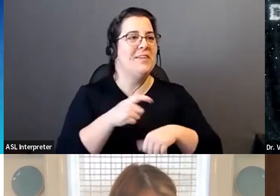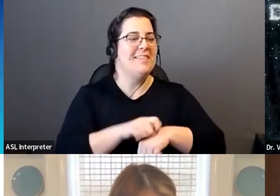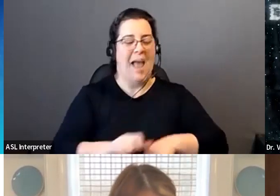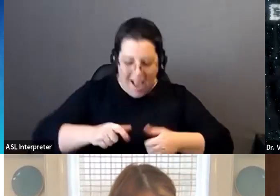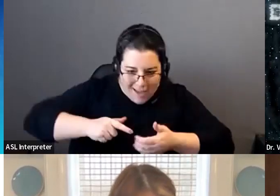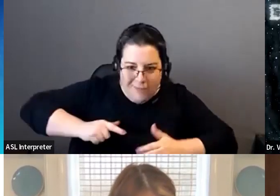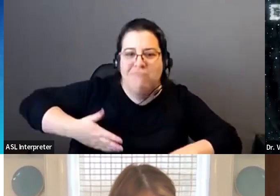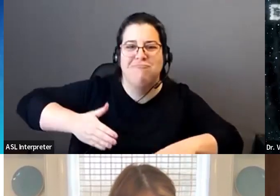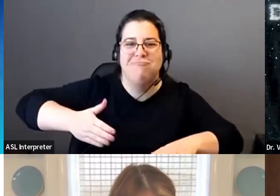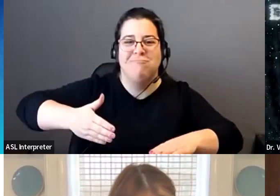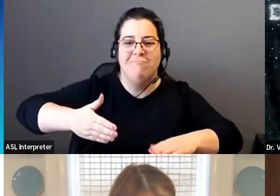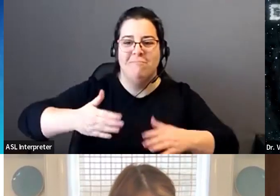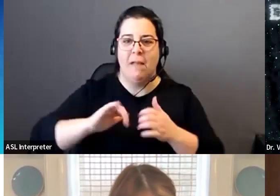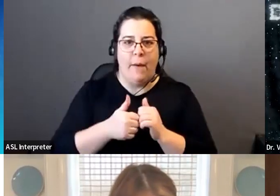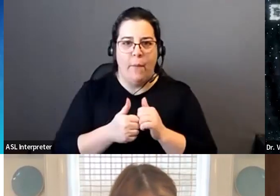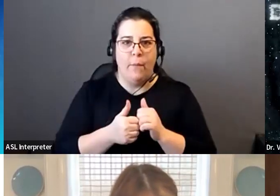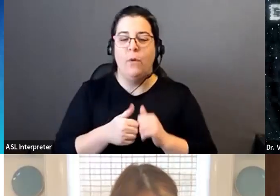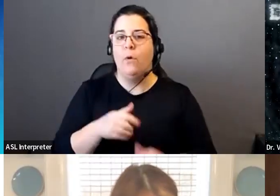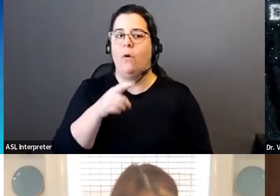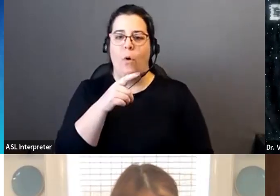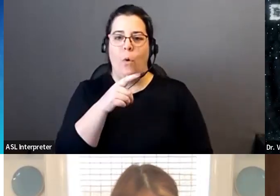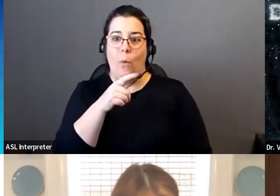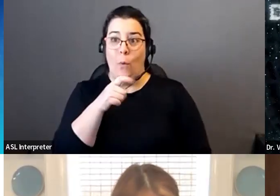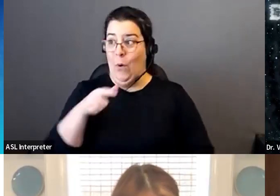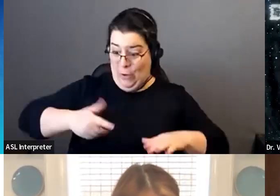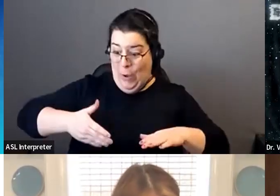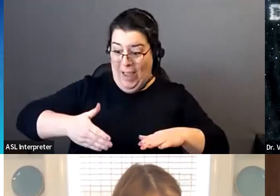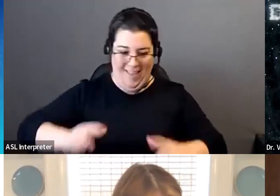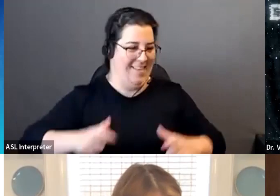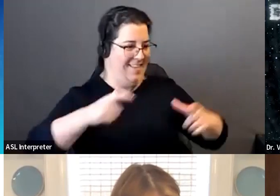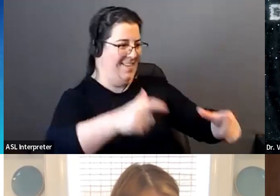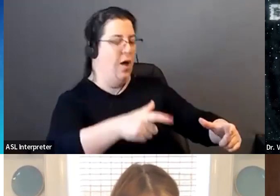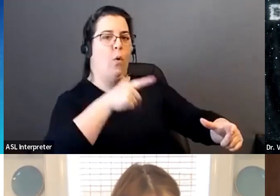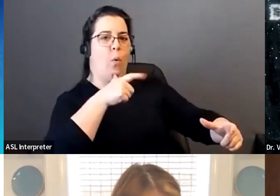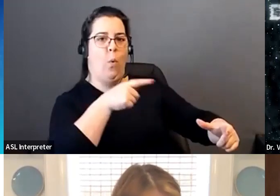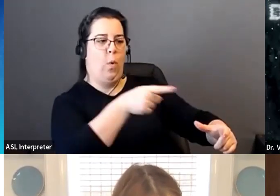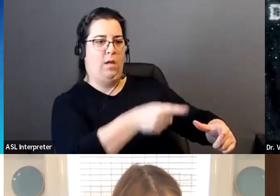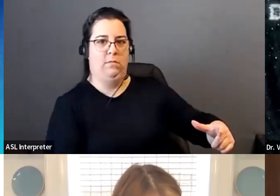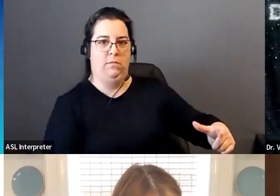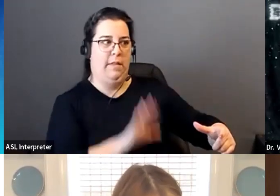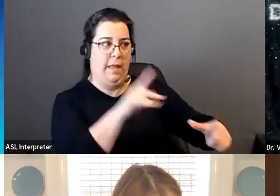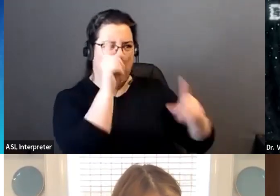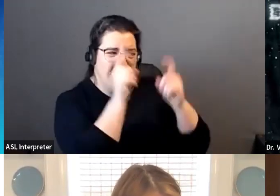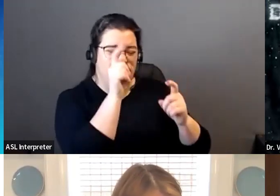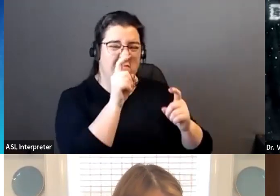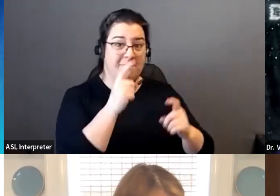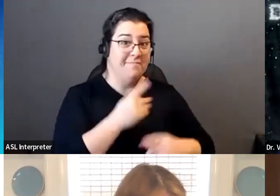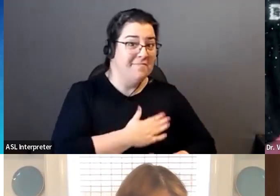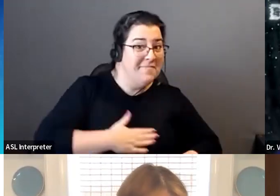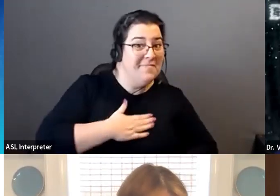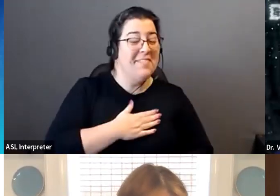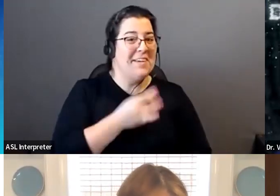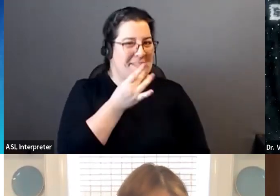for the first time? What was their reaction when they ate the dish for the first time? Yep. And you're